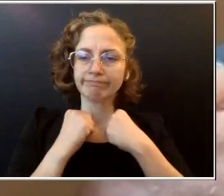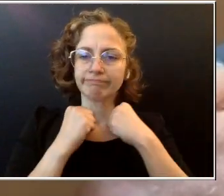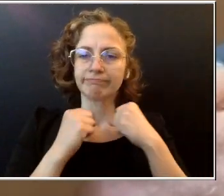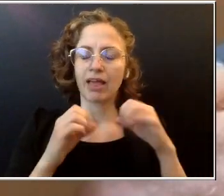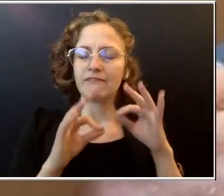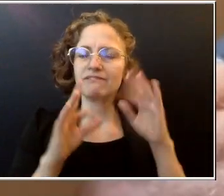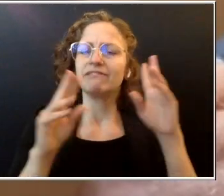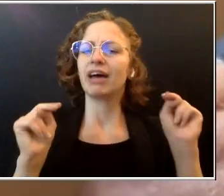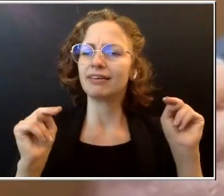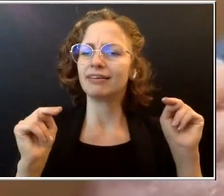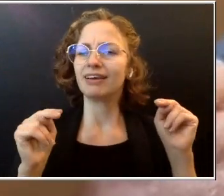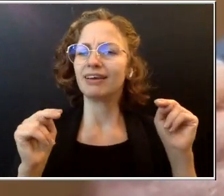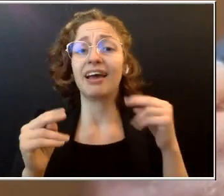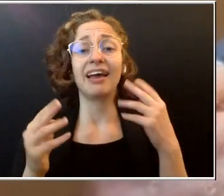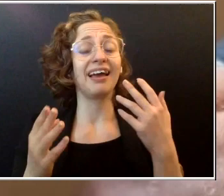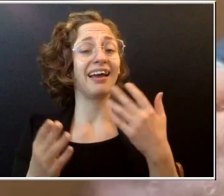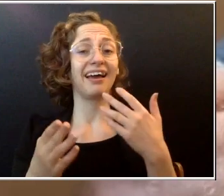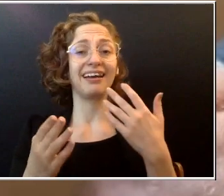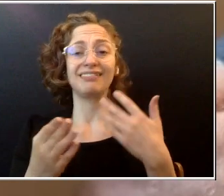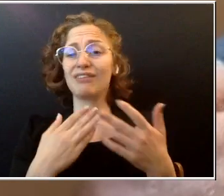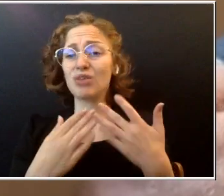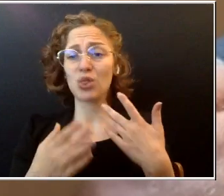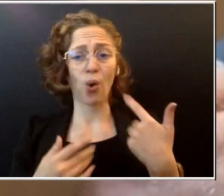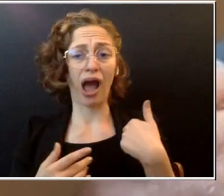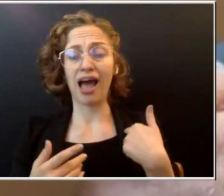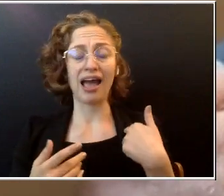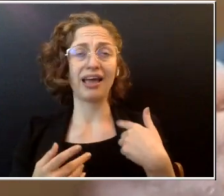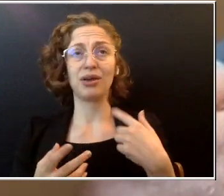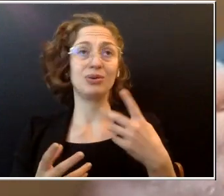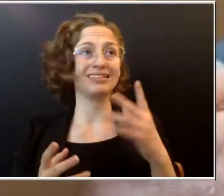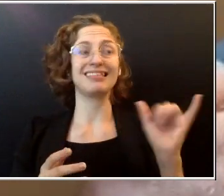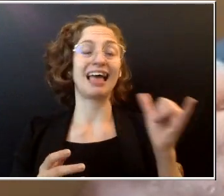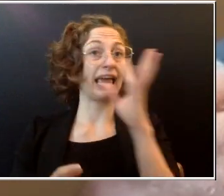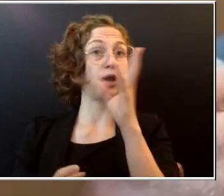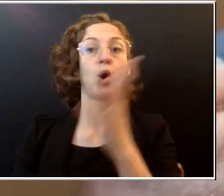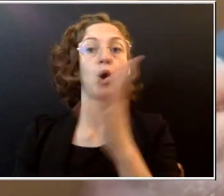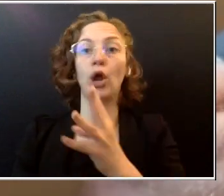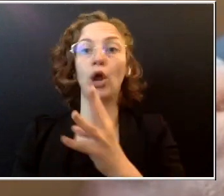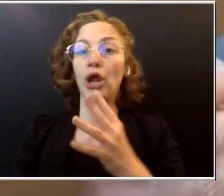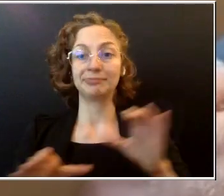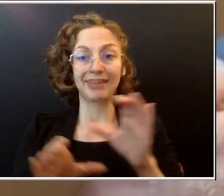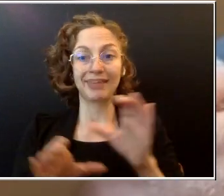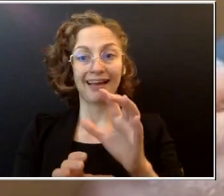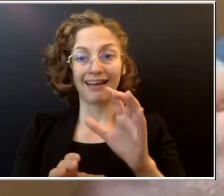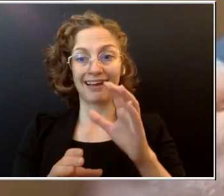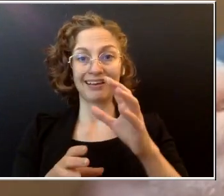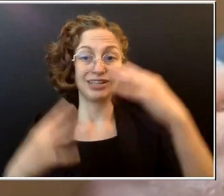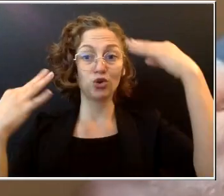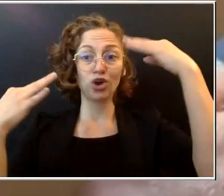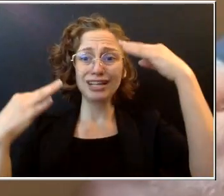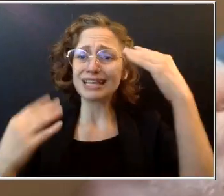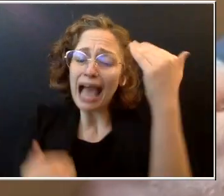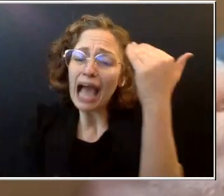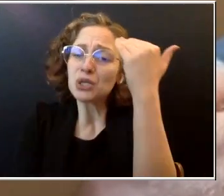or acting crazy, I knew what I was up against. So I was just kind of treating this like, there's a good chance I'm going to die. There's a good chance I only have 9 months